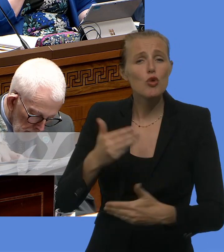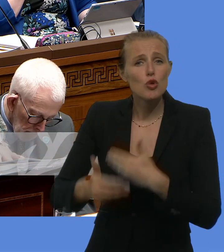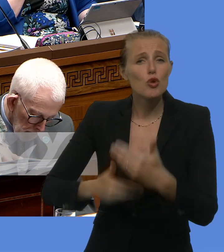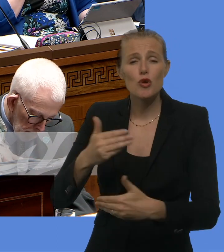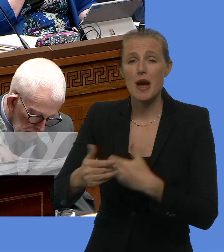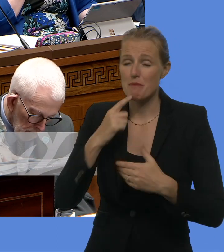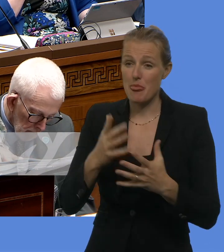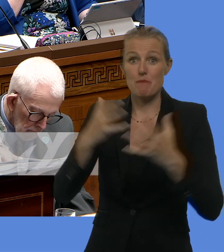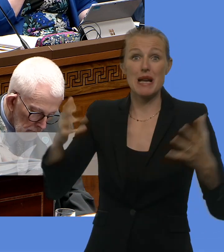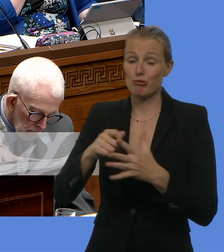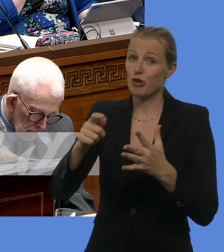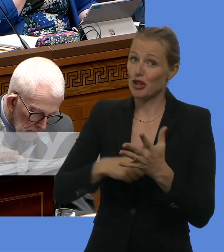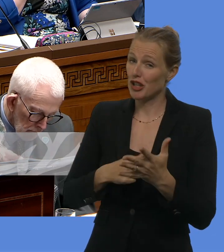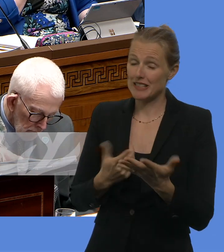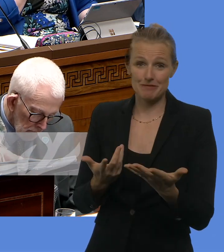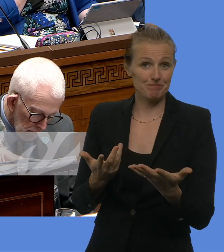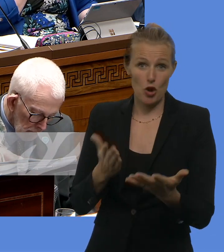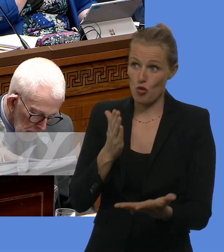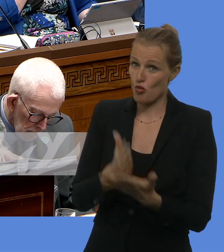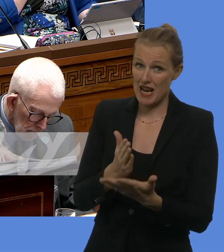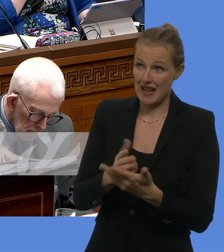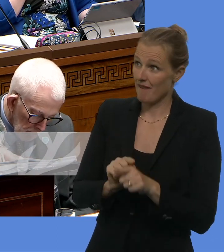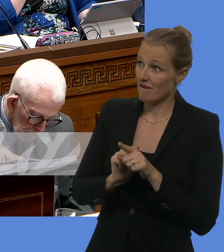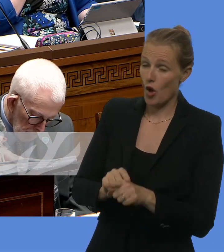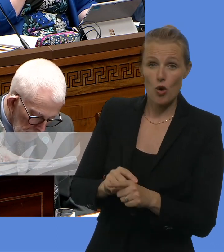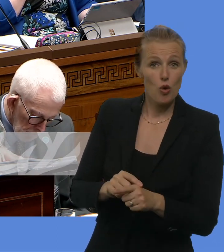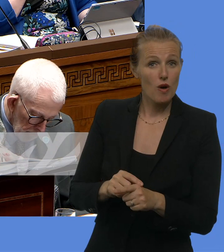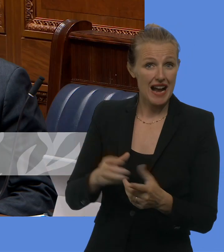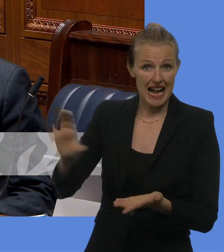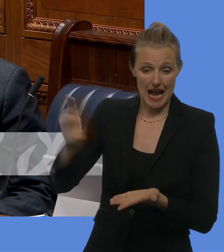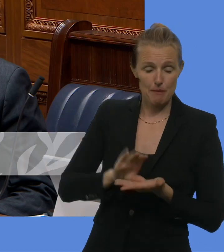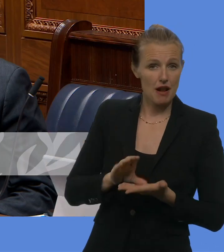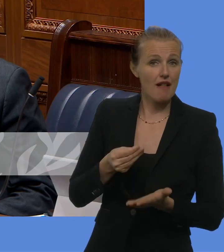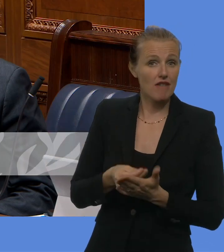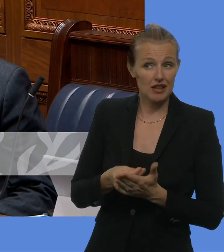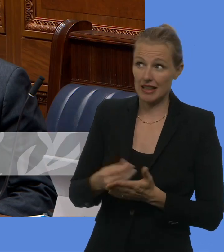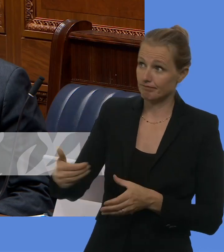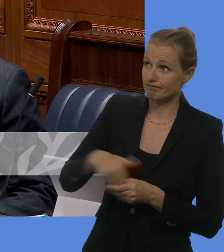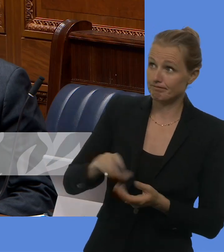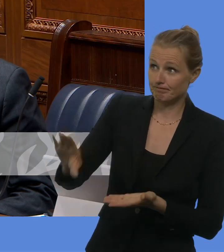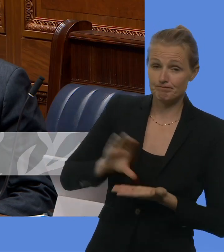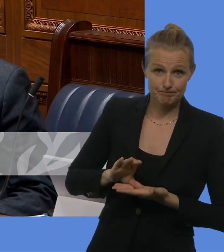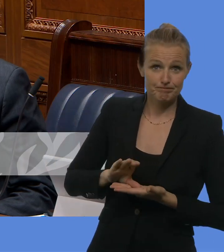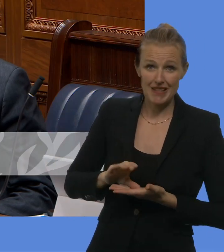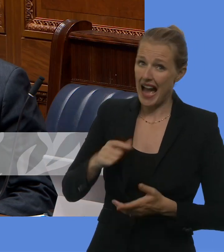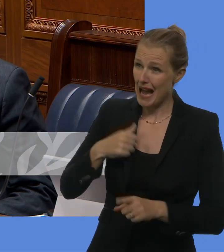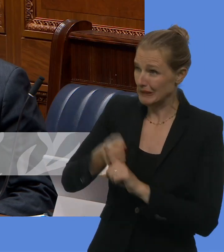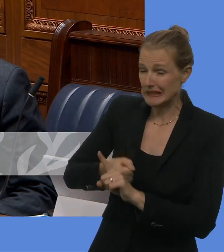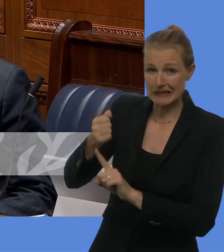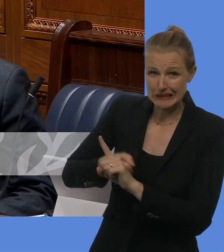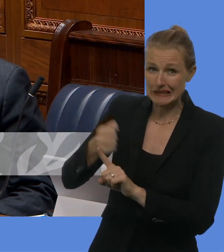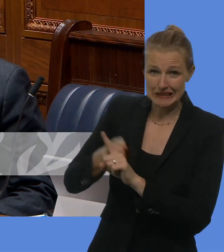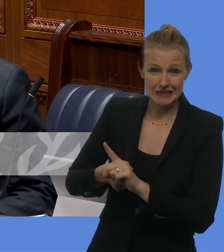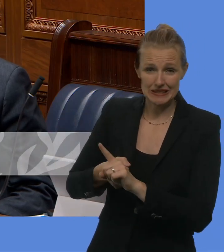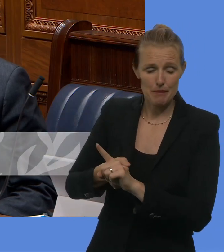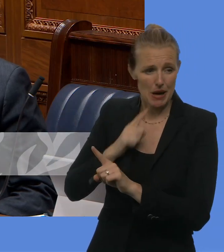those major projects ultimately are entirely reliant on availability of capital investment, for which I am competing with